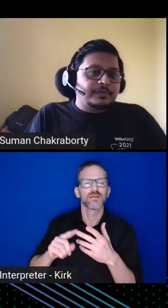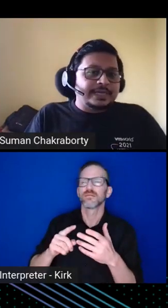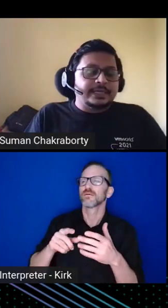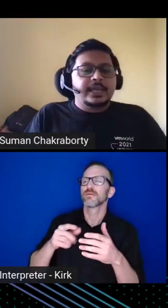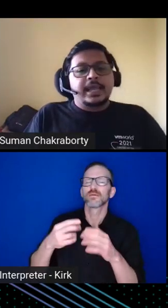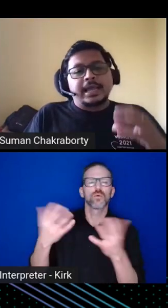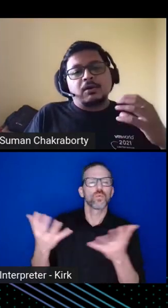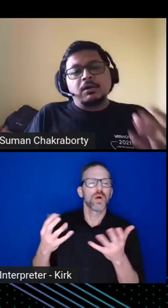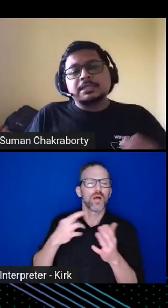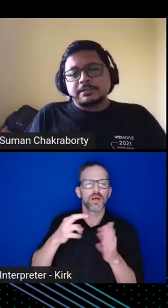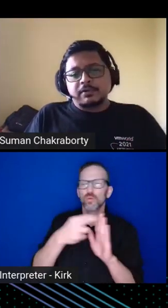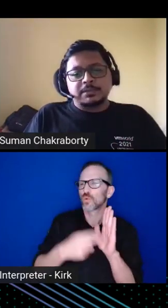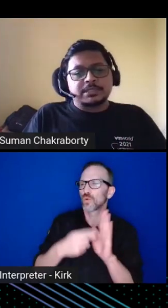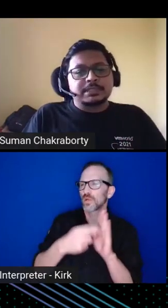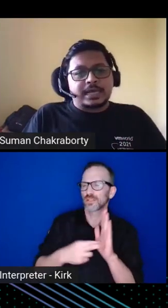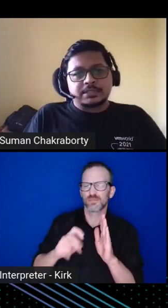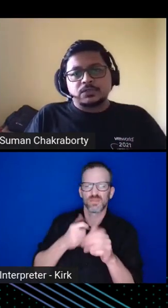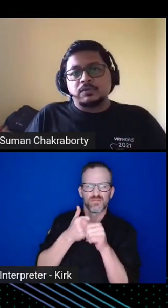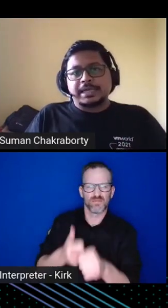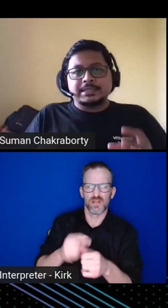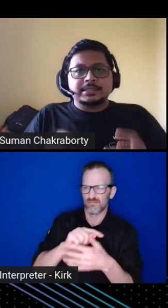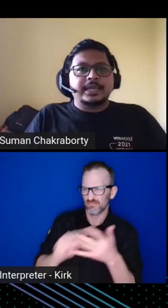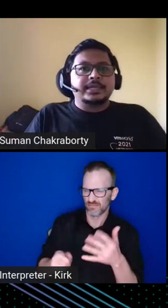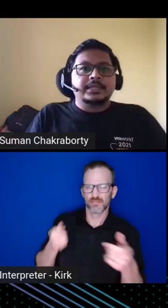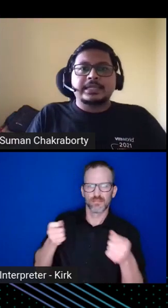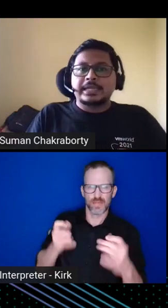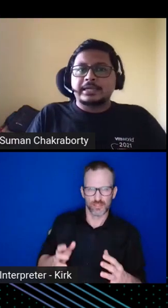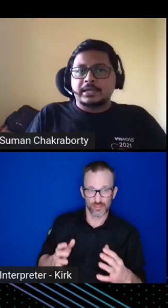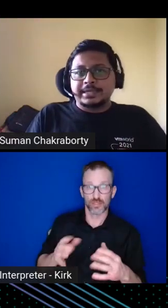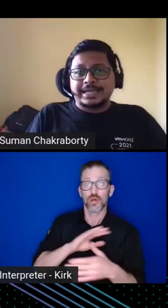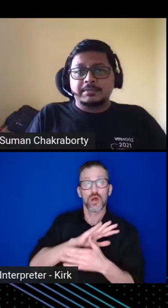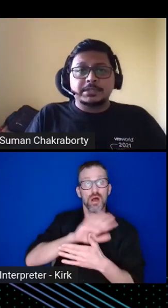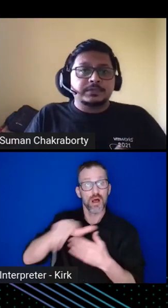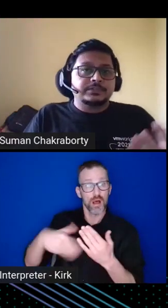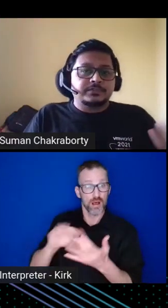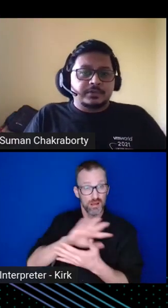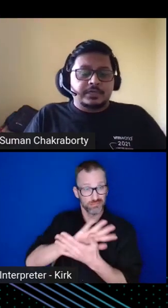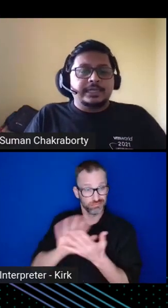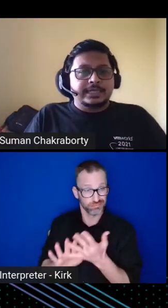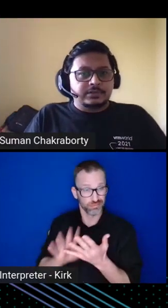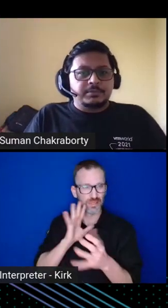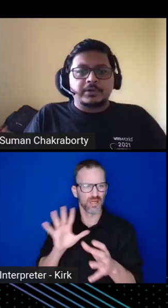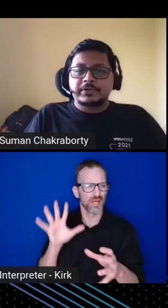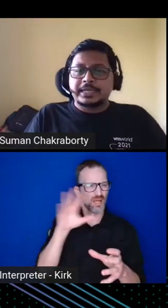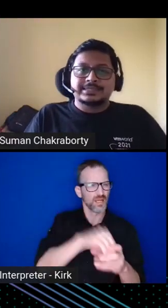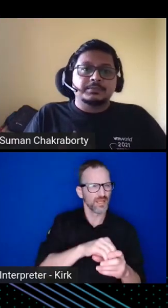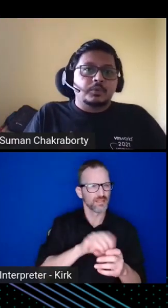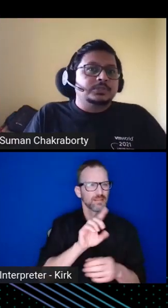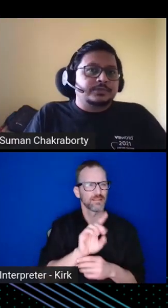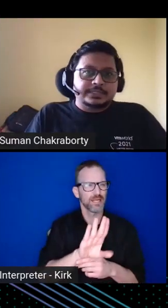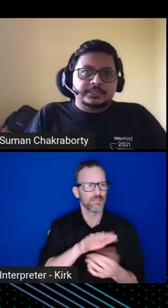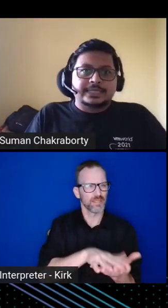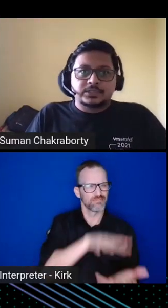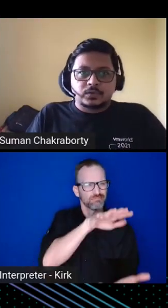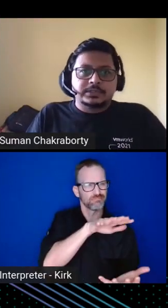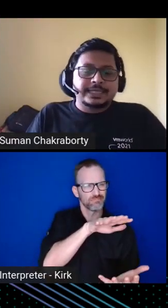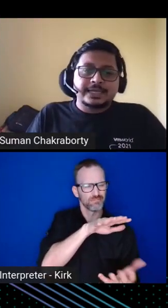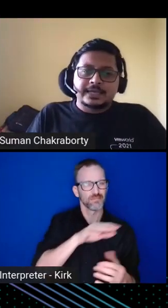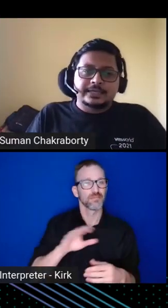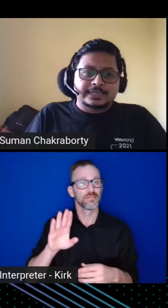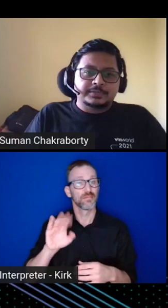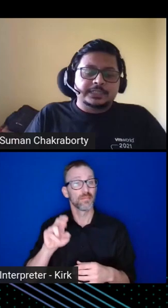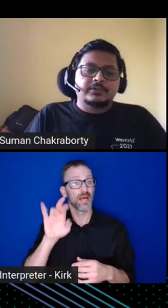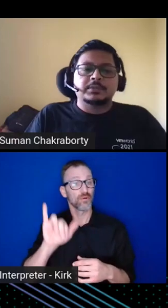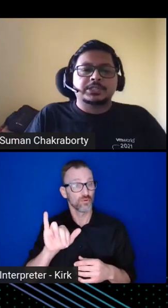to be provided, and all these informations are stored inside in the database, which in case of boundary, it's a Postgres that stores